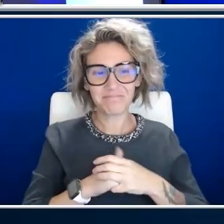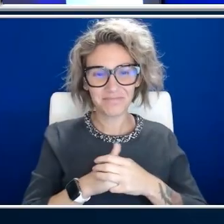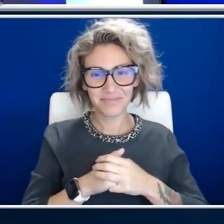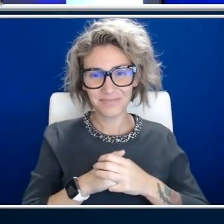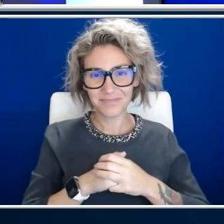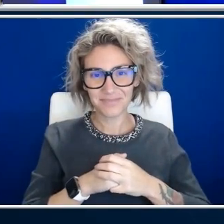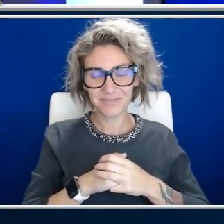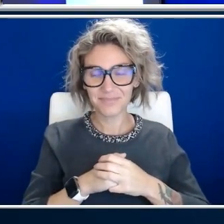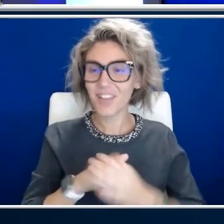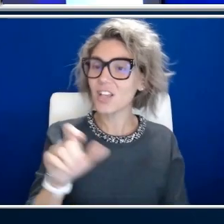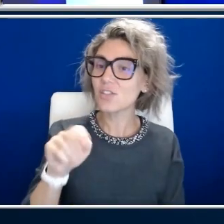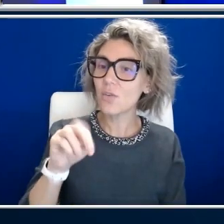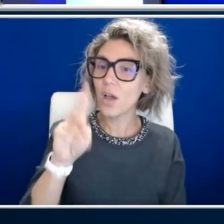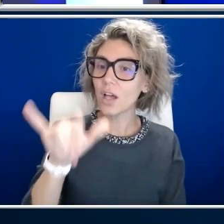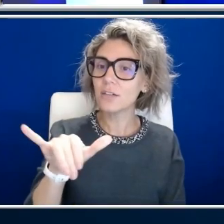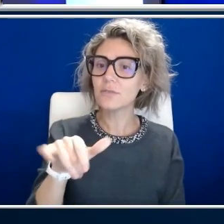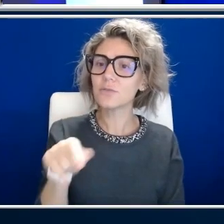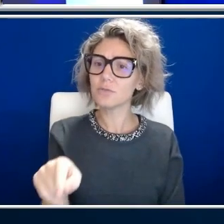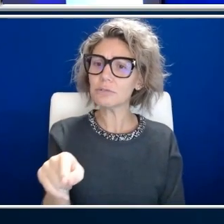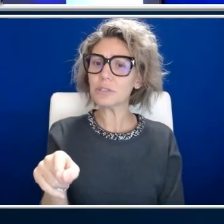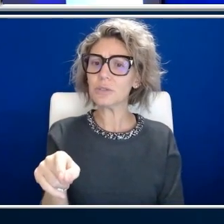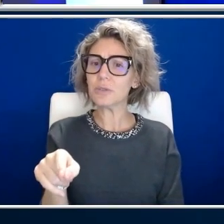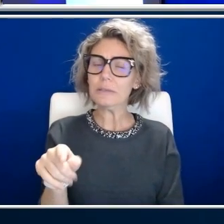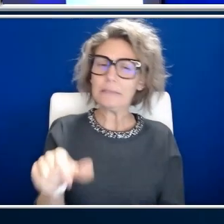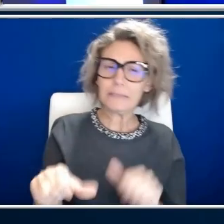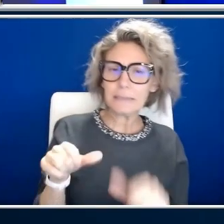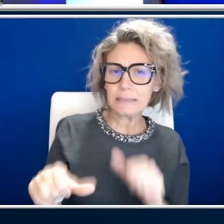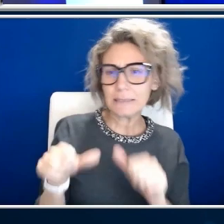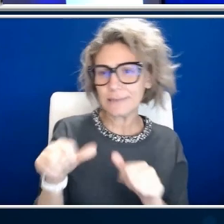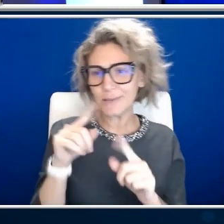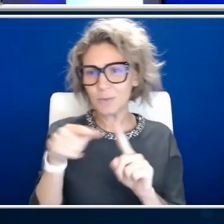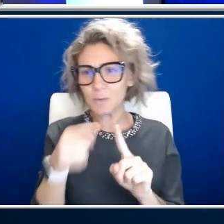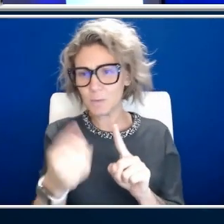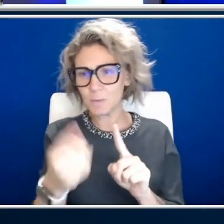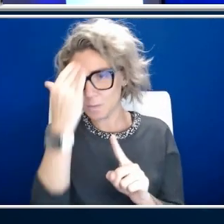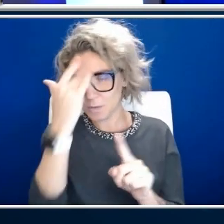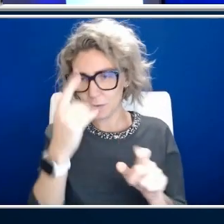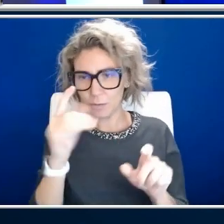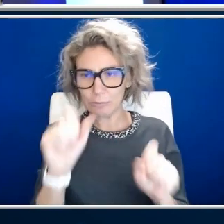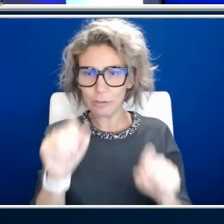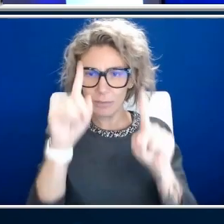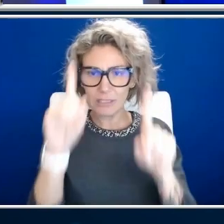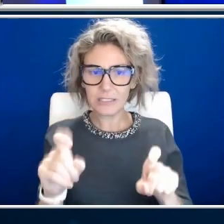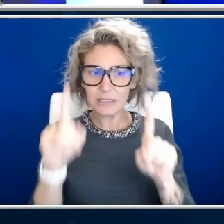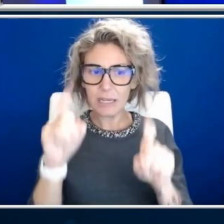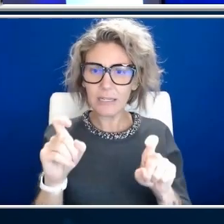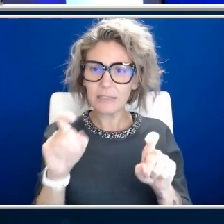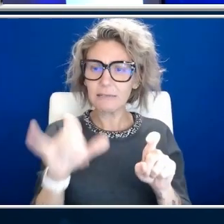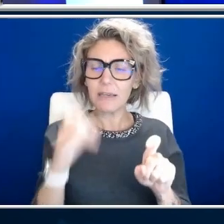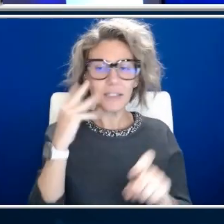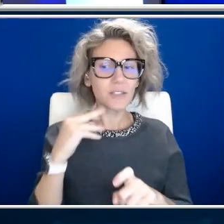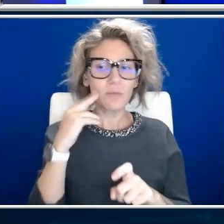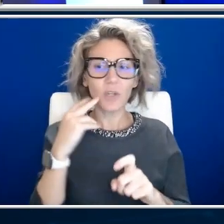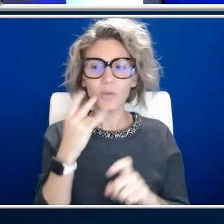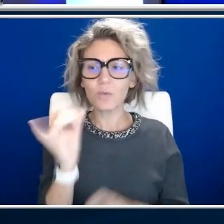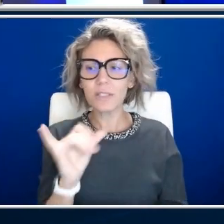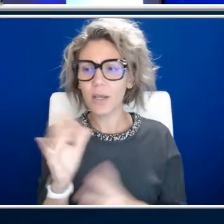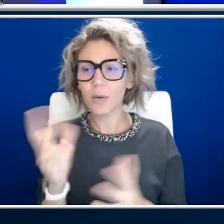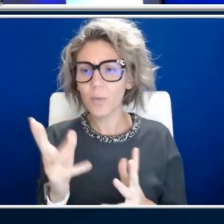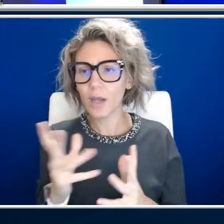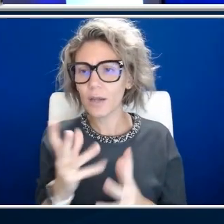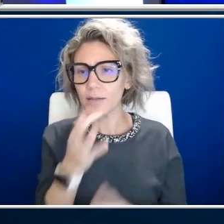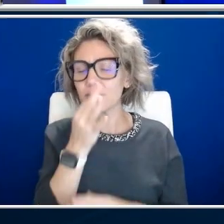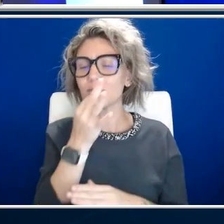any hesitations when you knew that you could step forward and be tested? What was that experience like for you as a soon-to-be